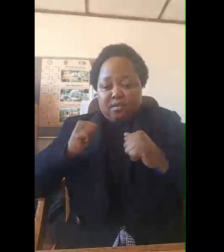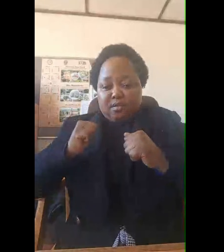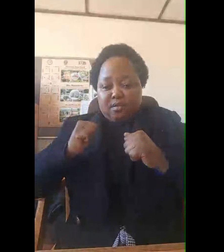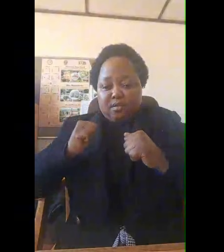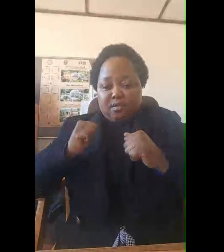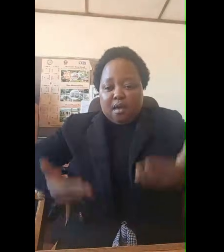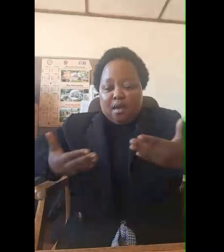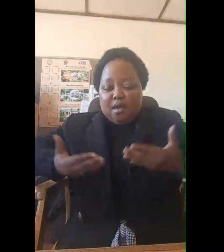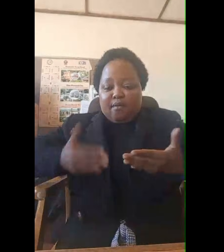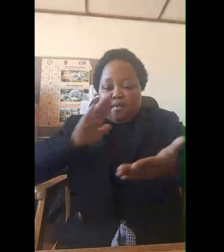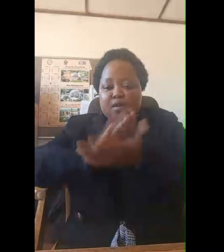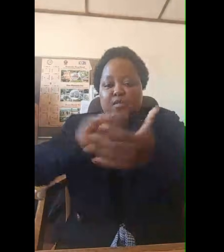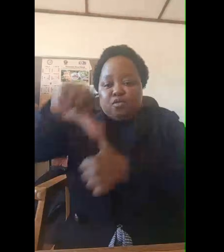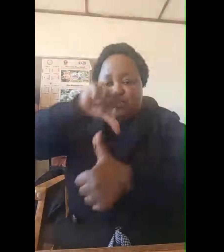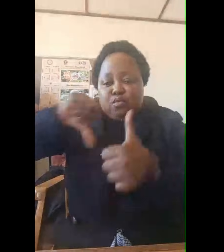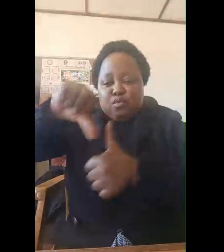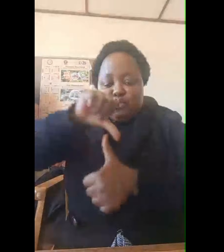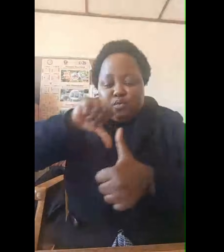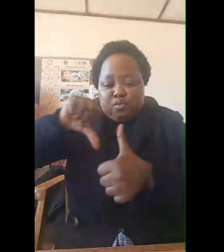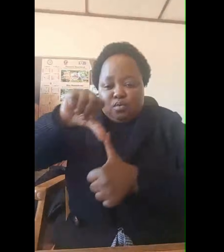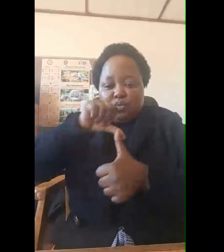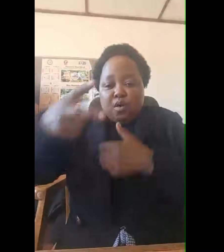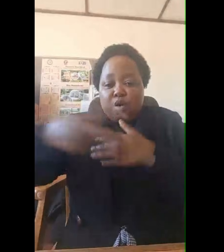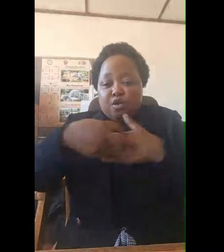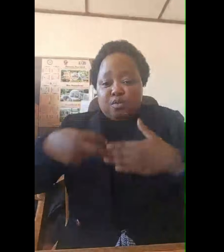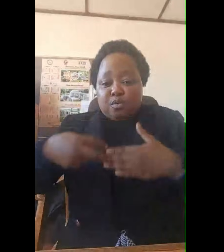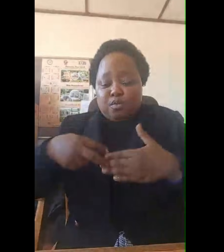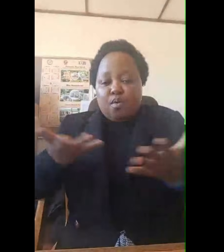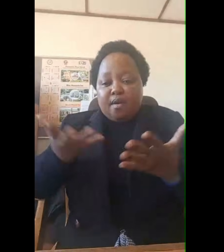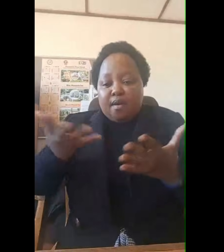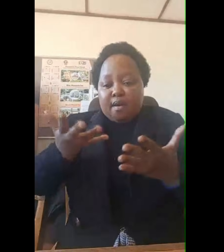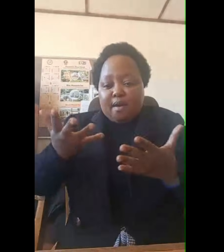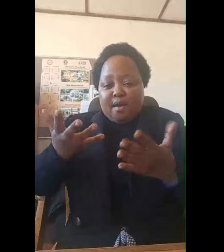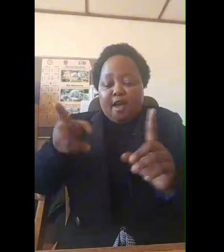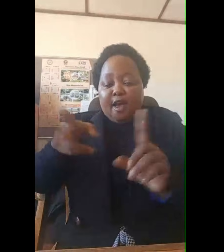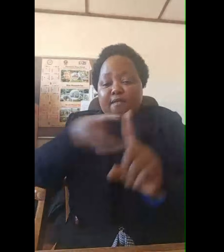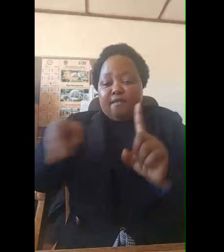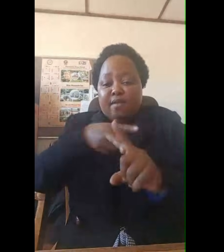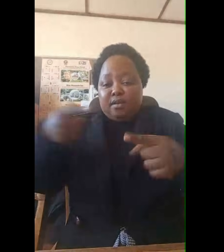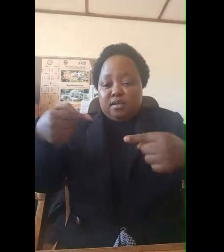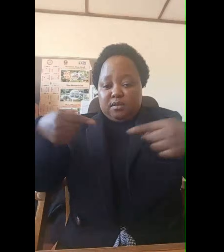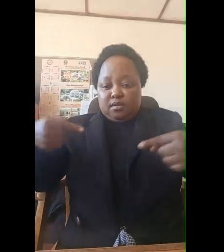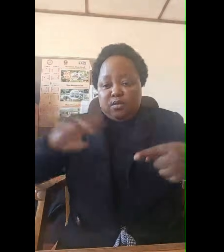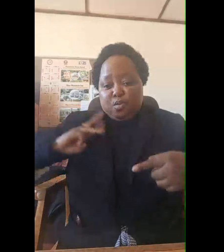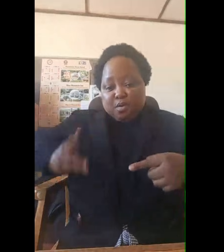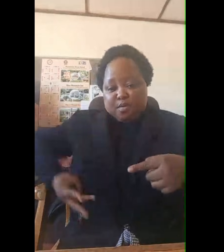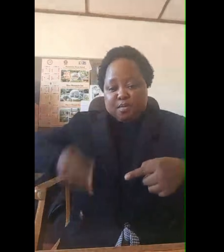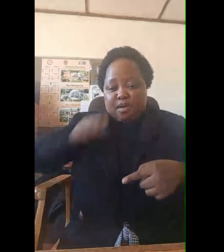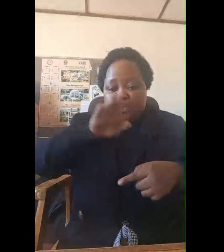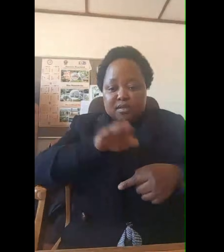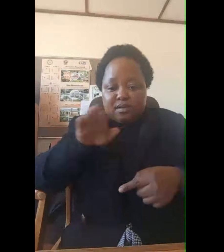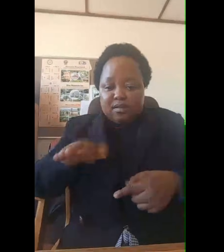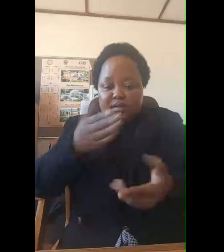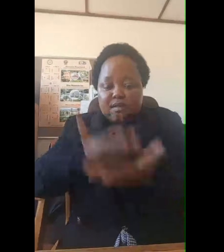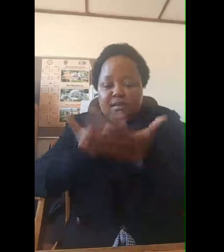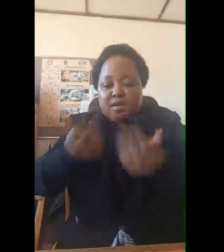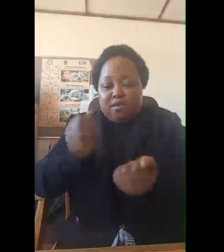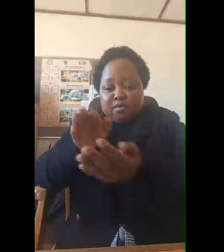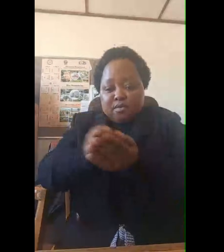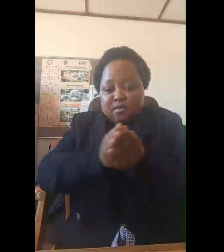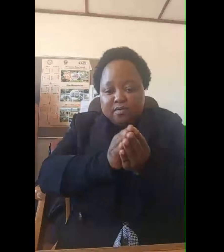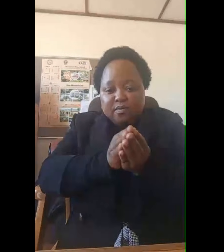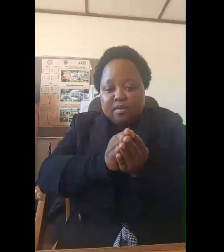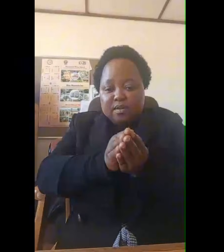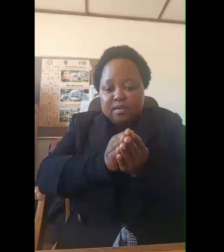response to violence against women and children, building safeguarding systems, has also focused